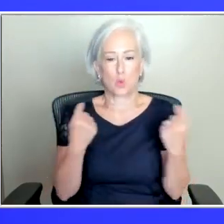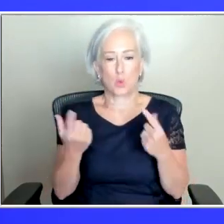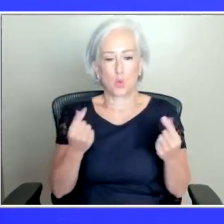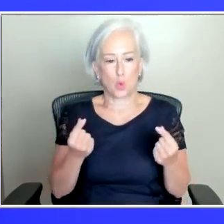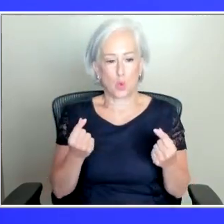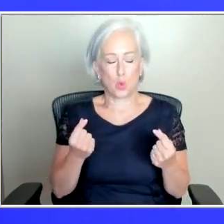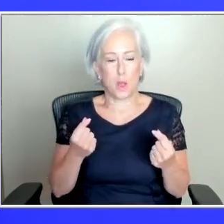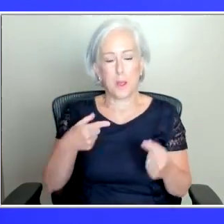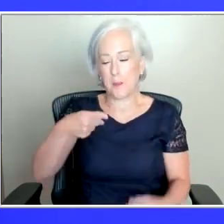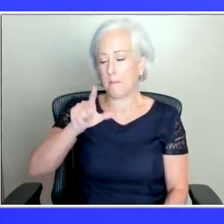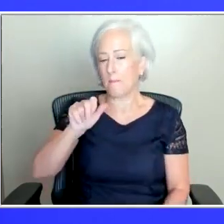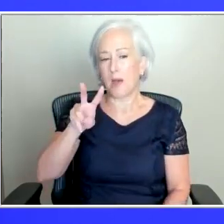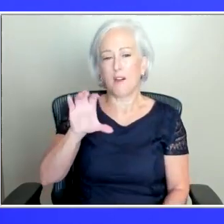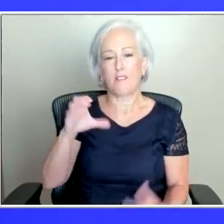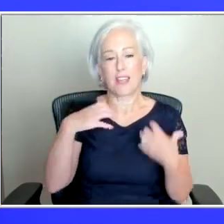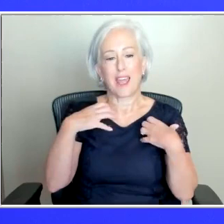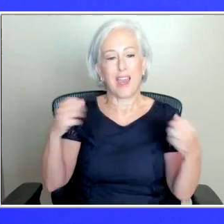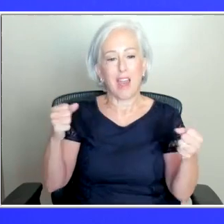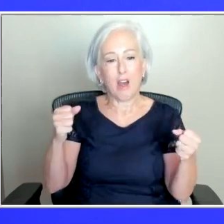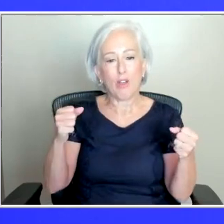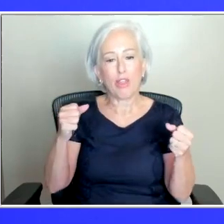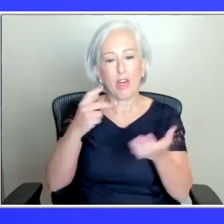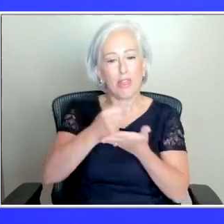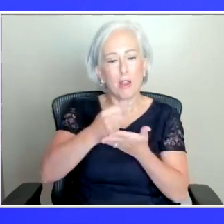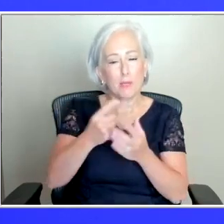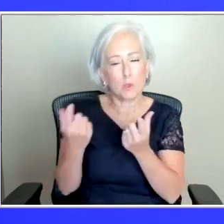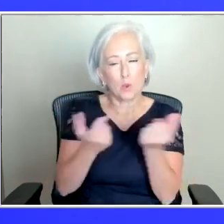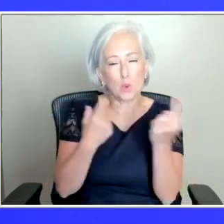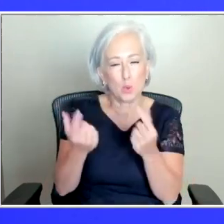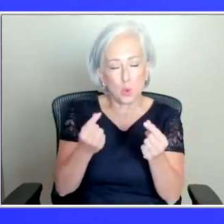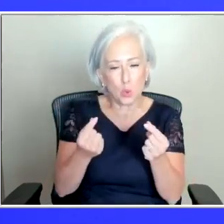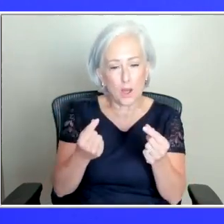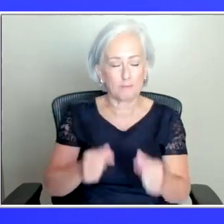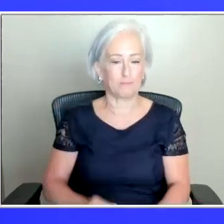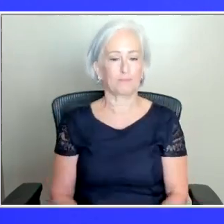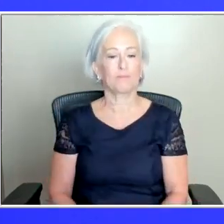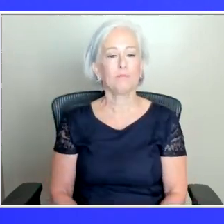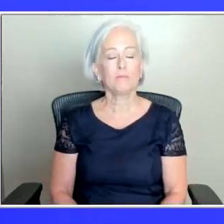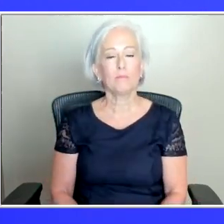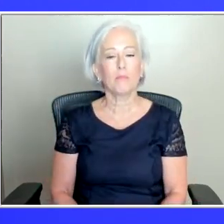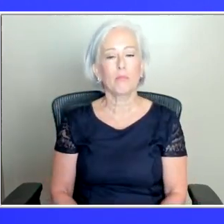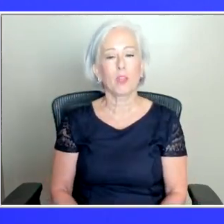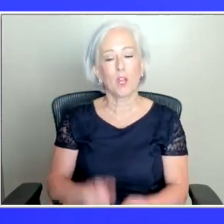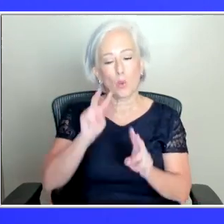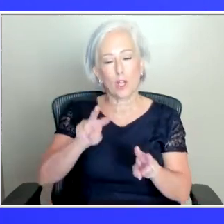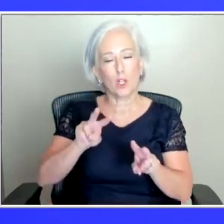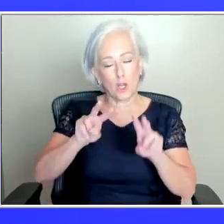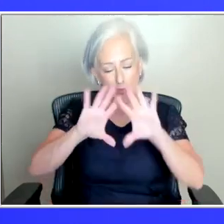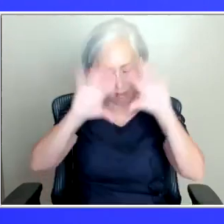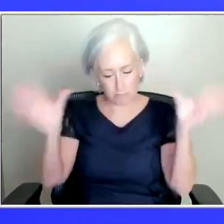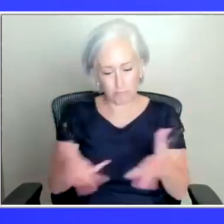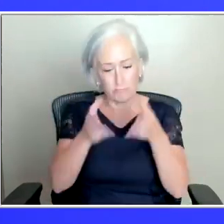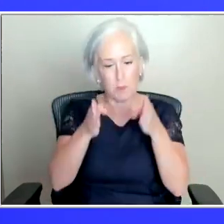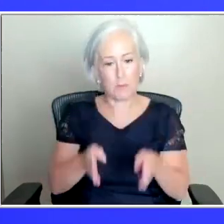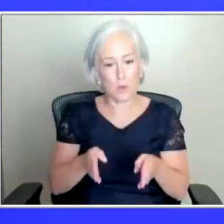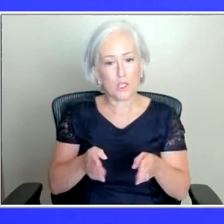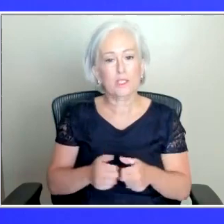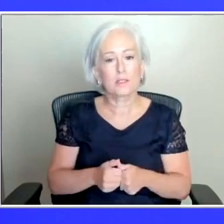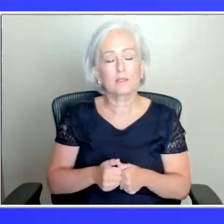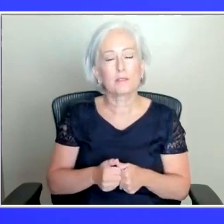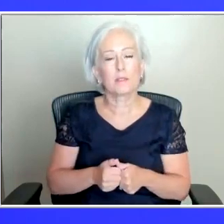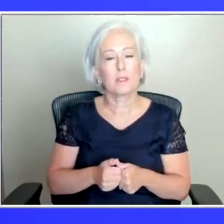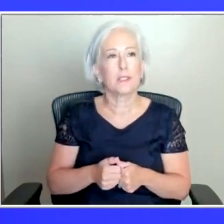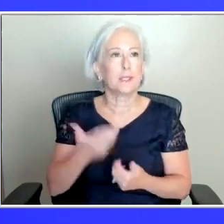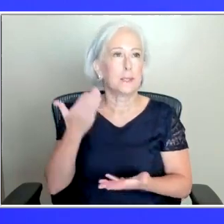look at things from a very holistic perspective. That being said, they could be potentially looking into a variety